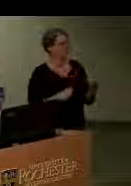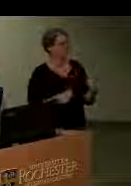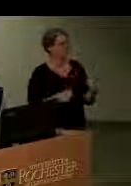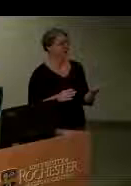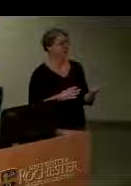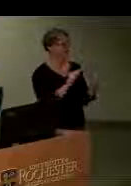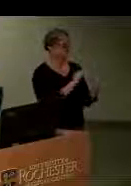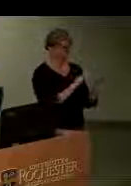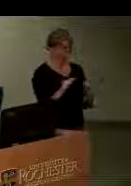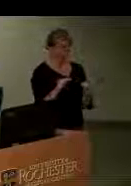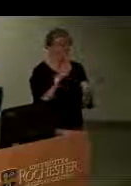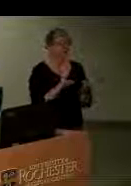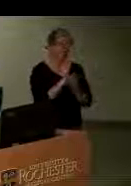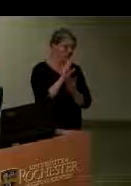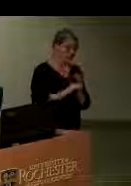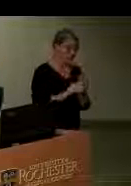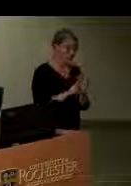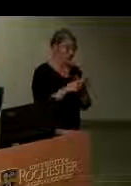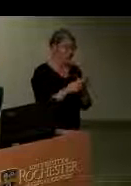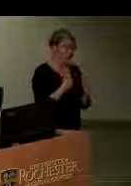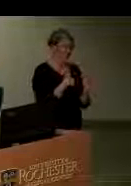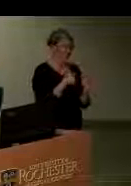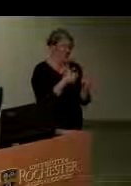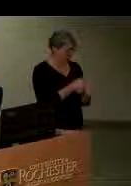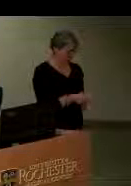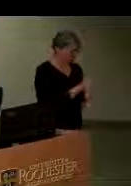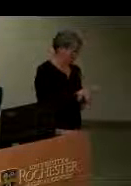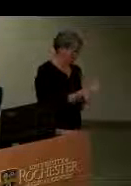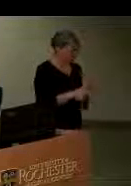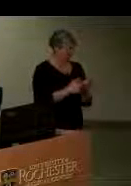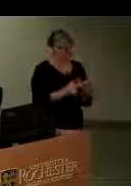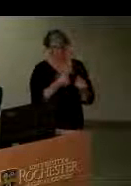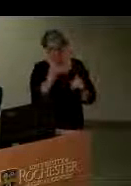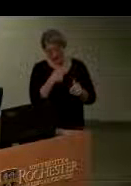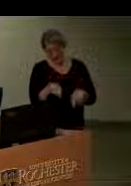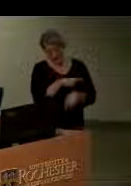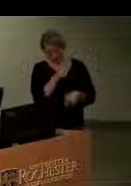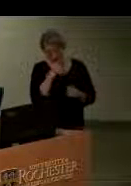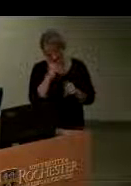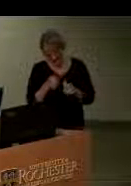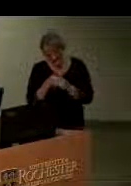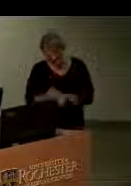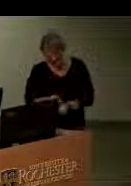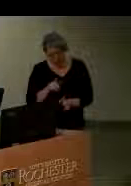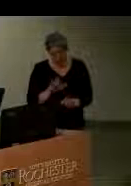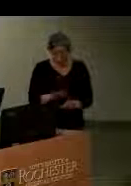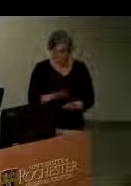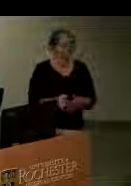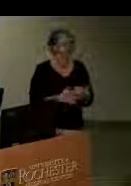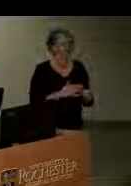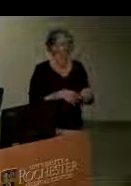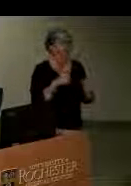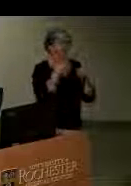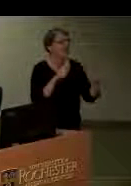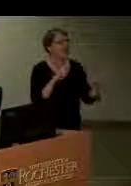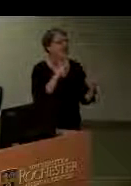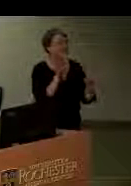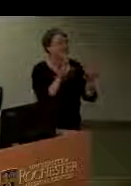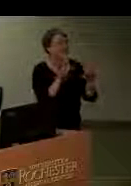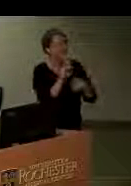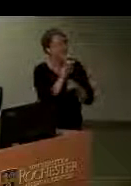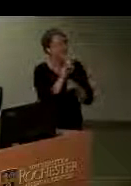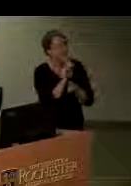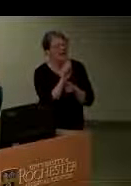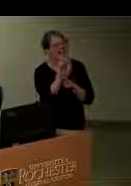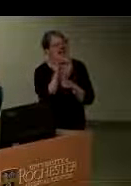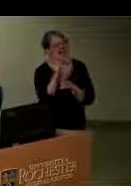sometimes we did their curriculum, sometimes we didn't care, sometimes they didn't care. And finally, I convinced Mike Dowling, we need to